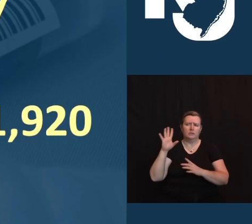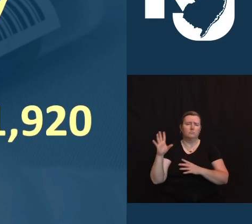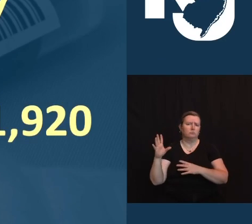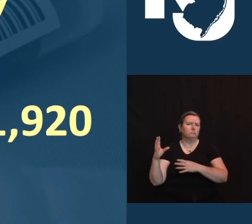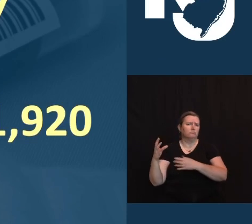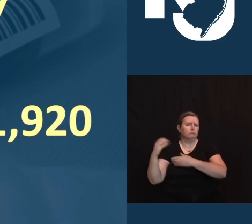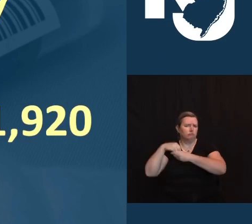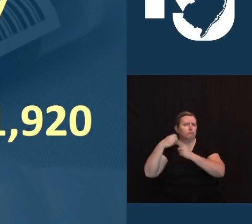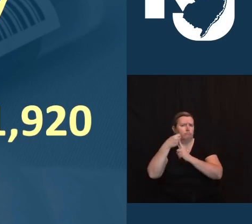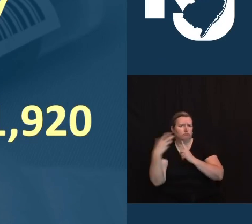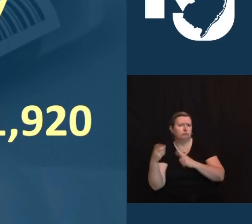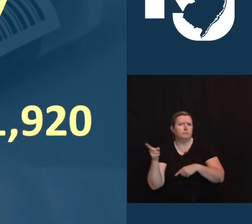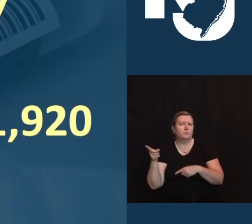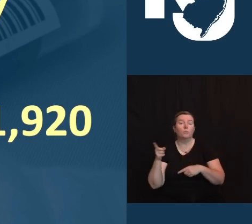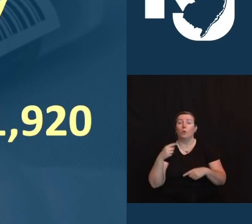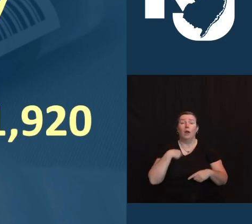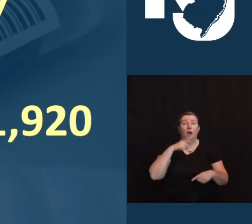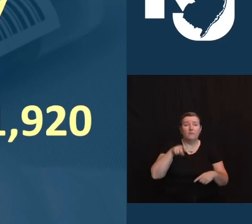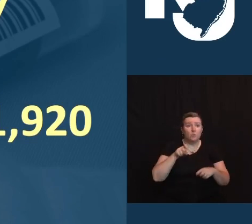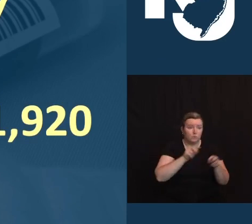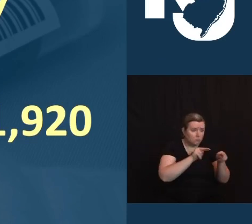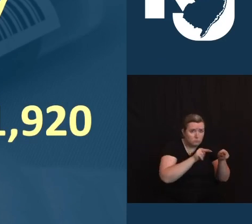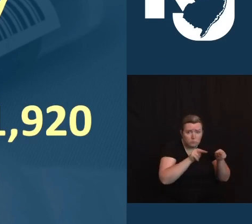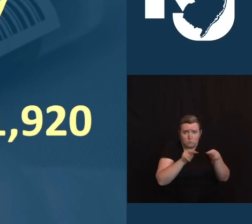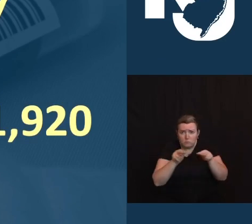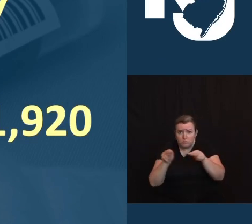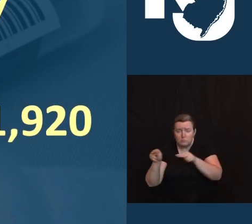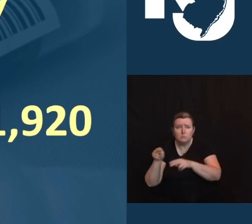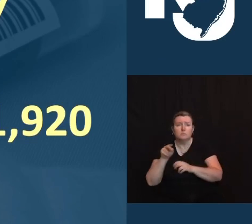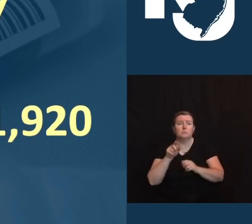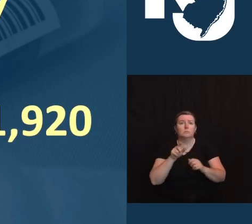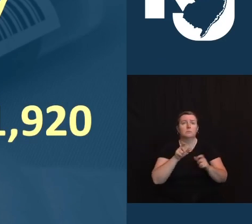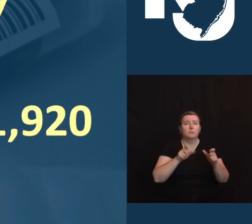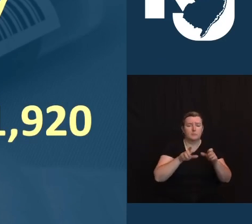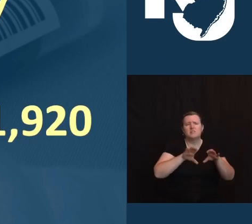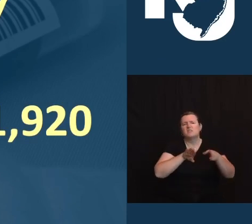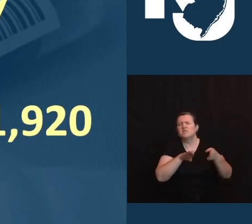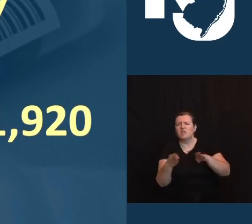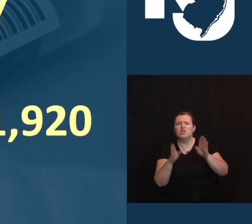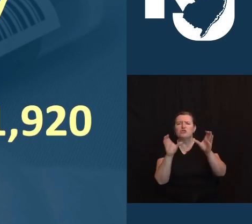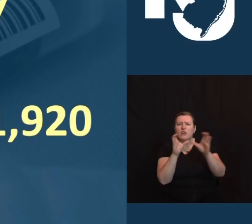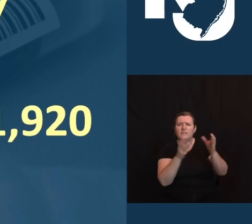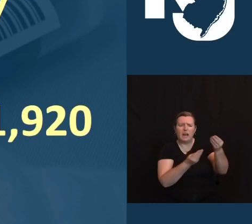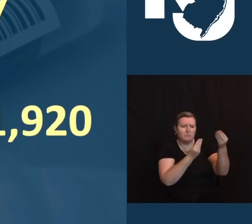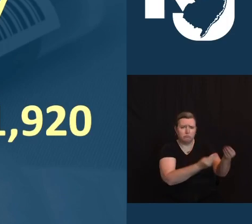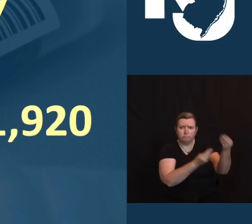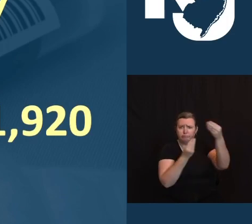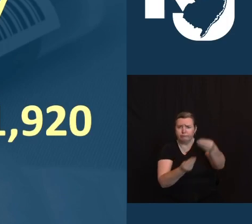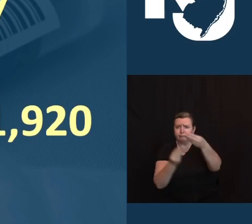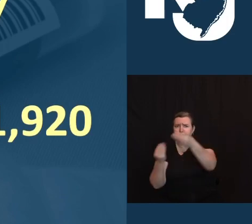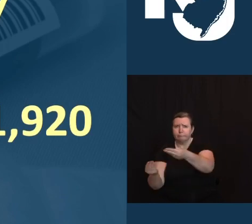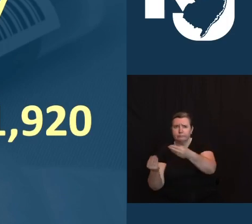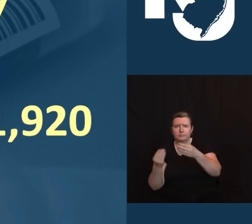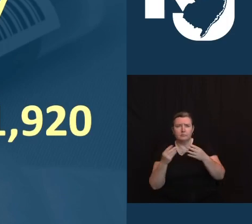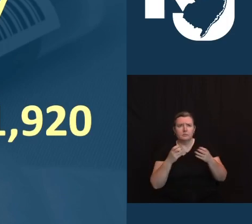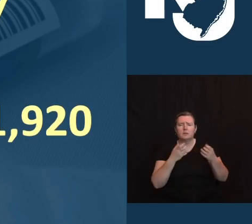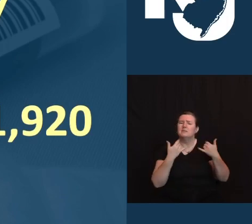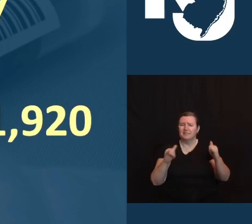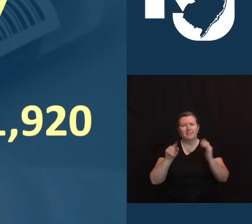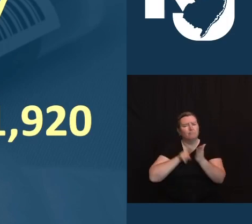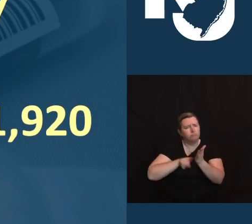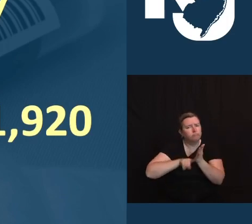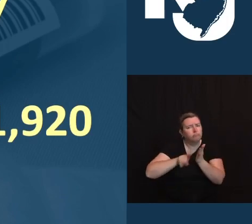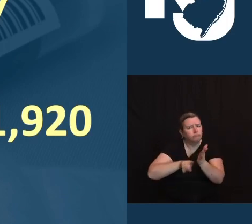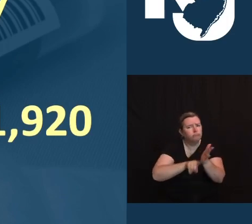responsibility of assigning cause of death and matching that up with death certificates on the loss of life. I don't think any state in America takes this